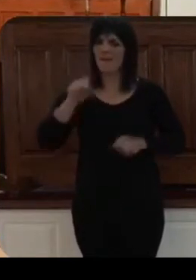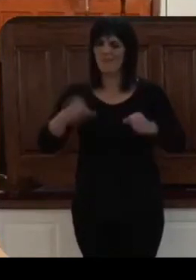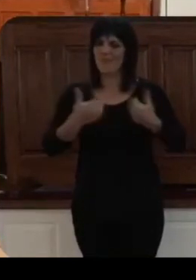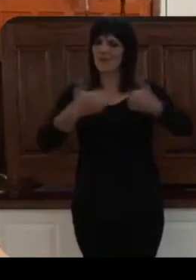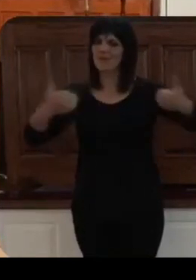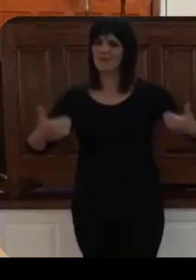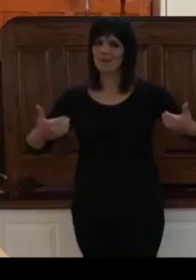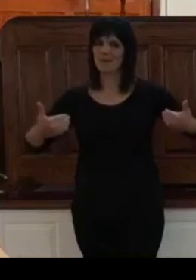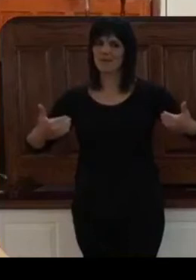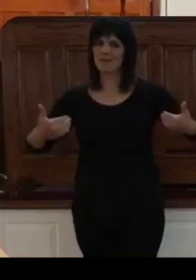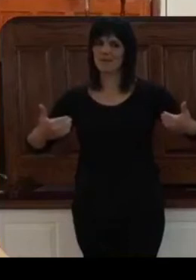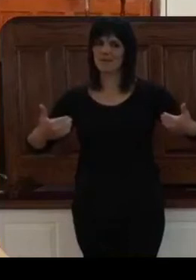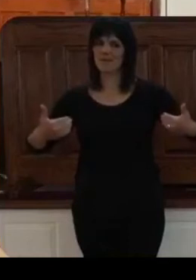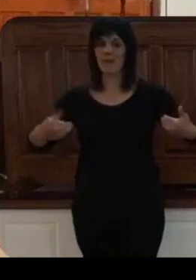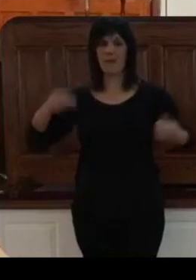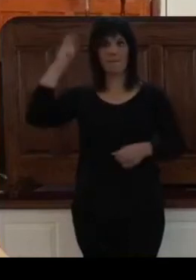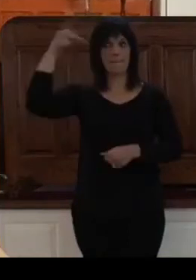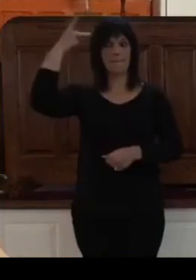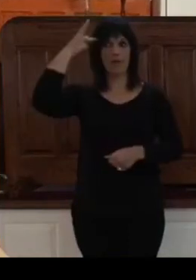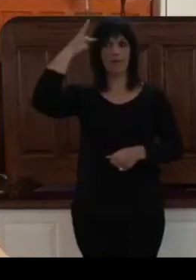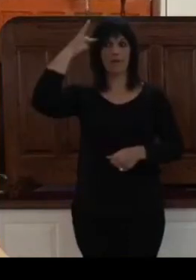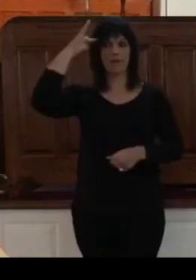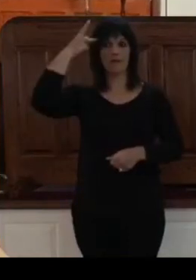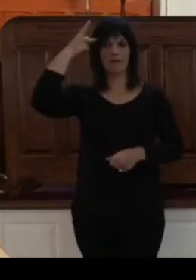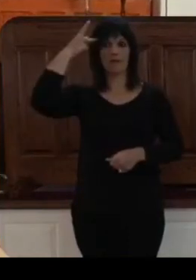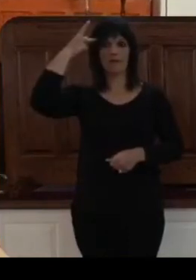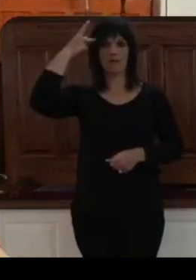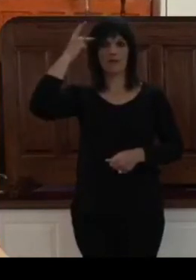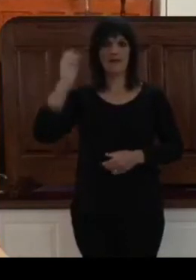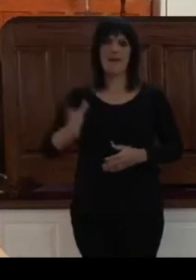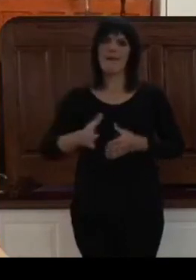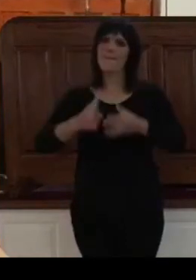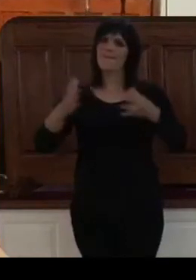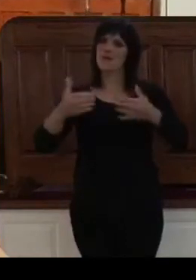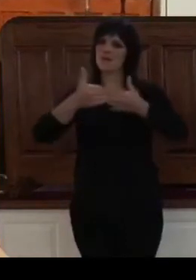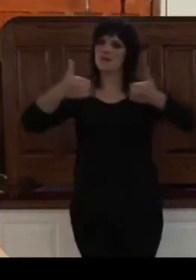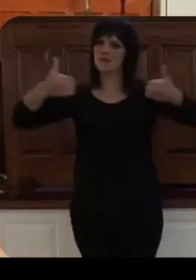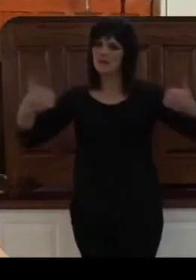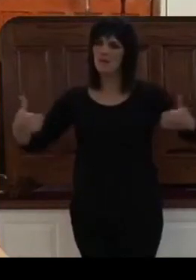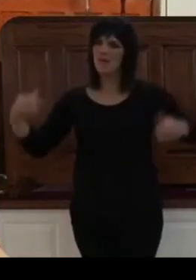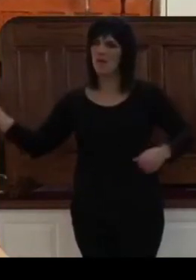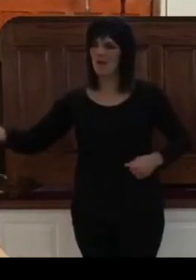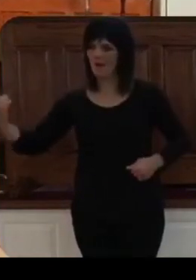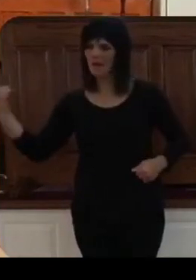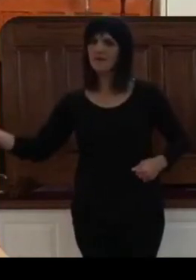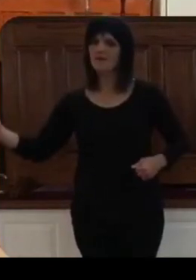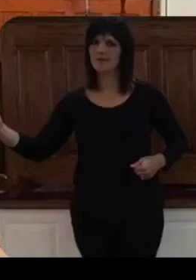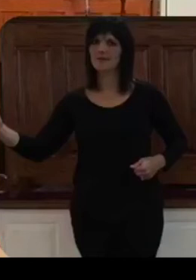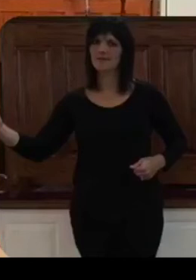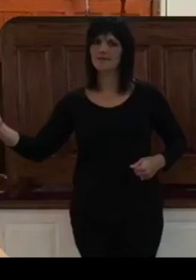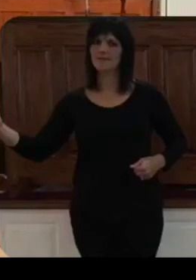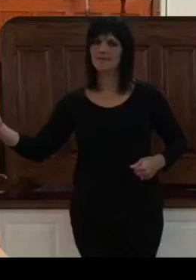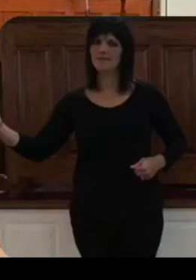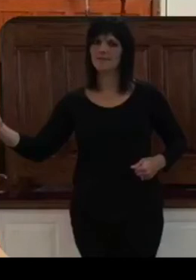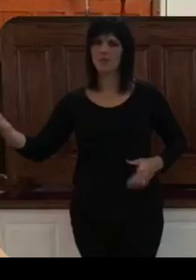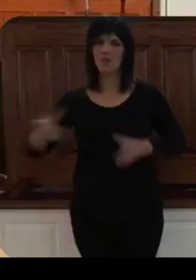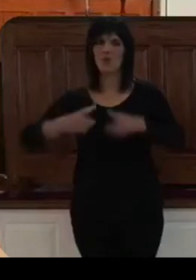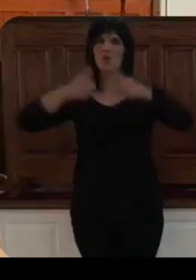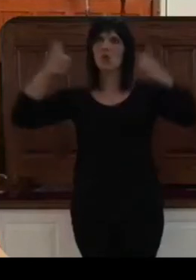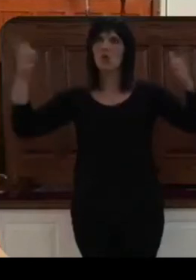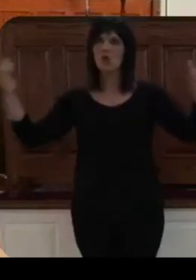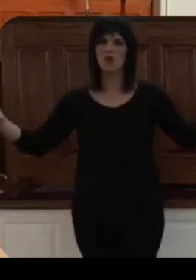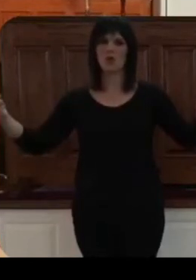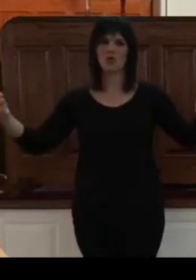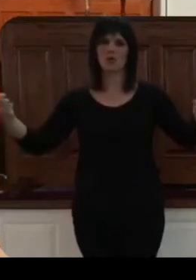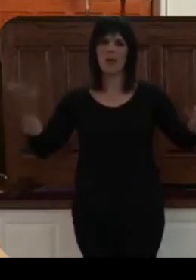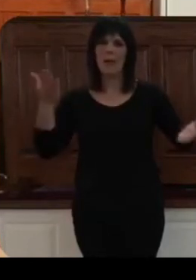isolate. How about politics? Politics is one of the biggest separation and isolation issues there is. It's huge. Maybe someone